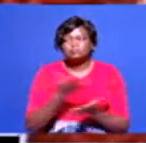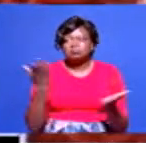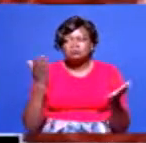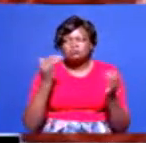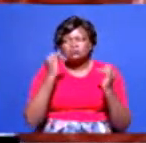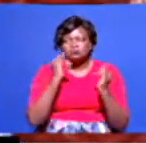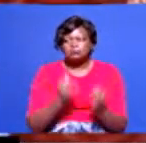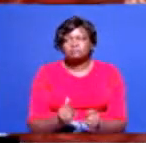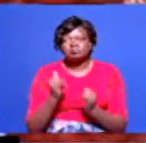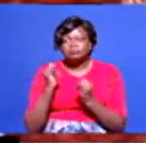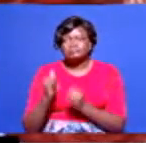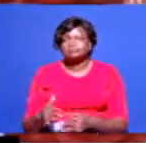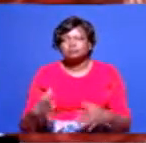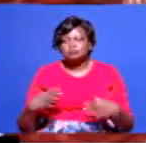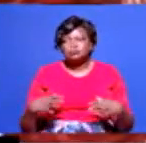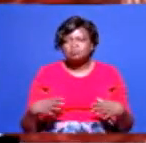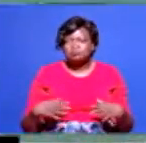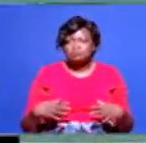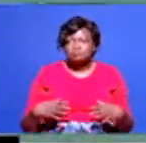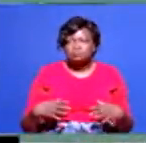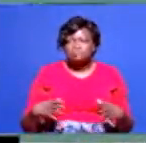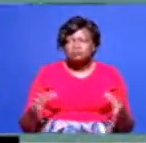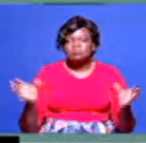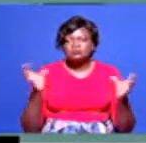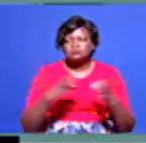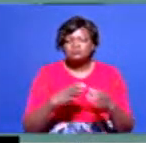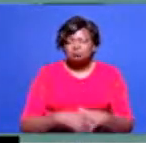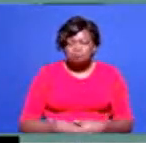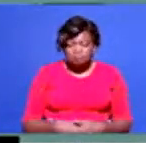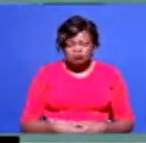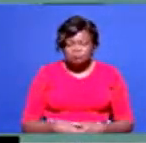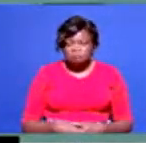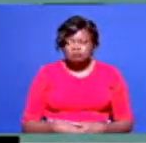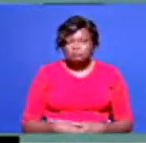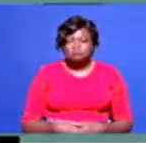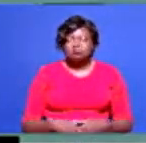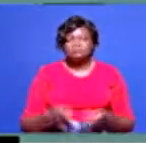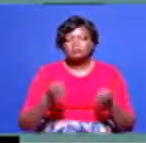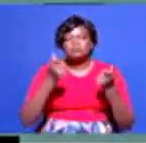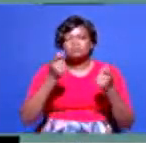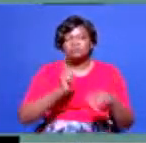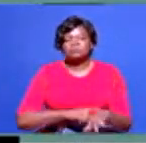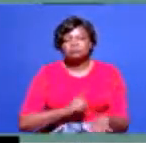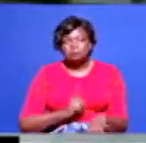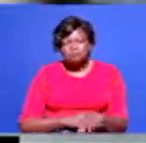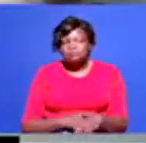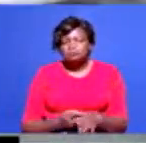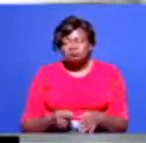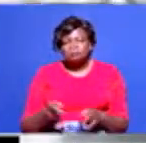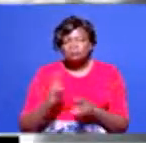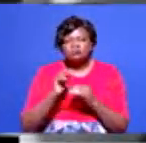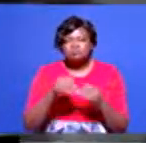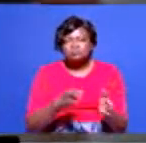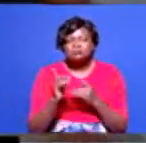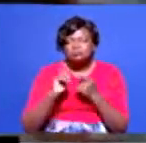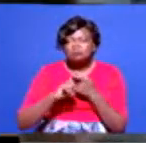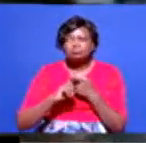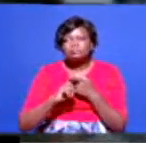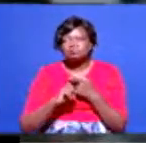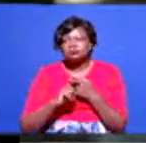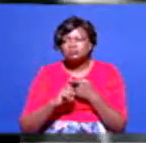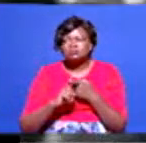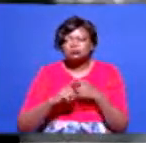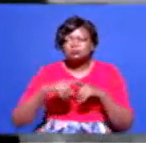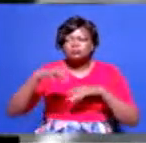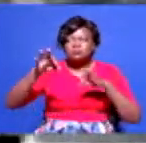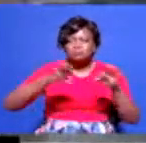individual person or group. He, however, on a few occasions seized the opportunity to set the record straight,